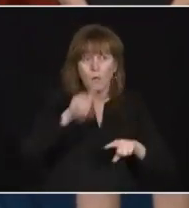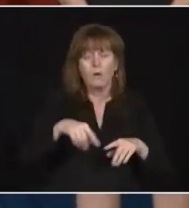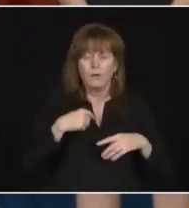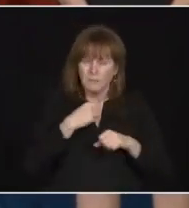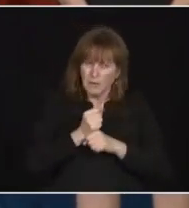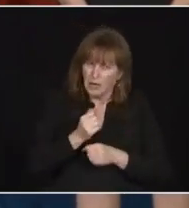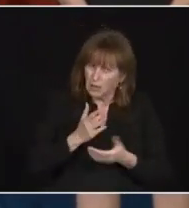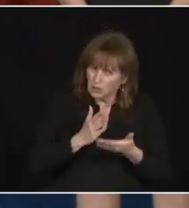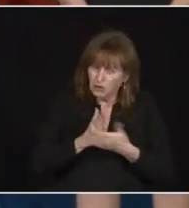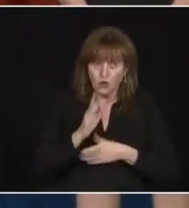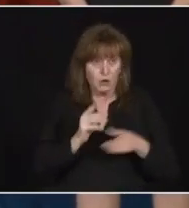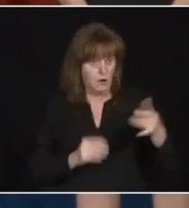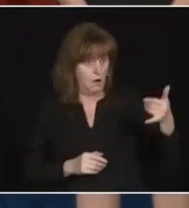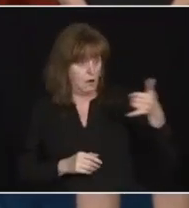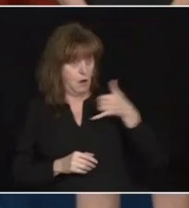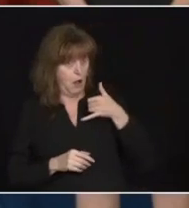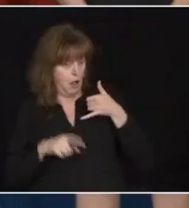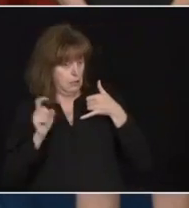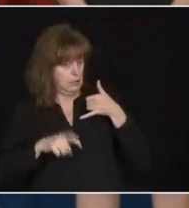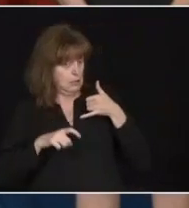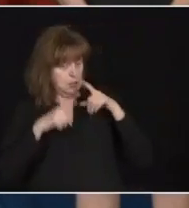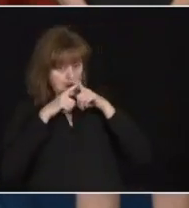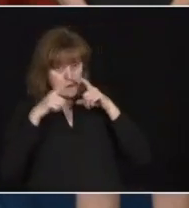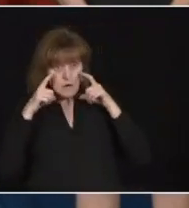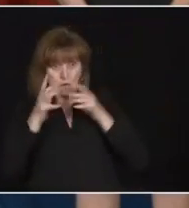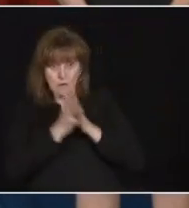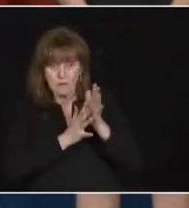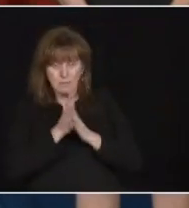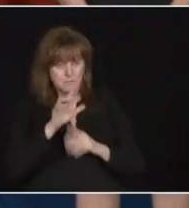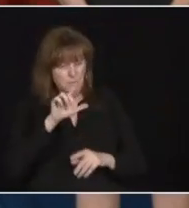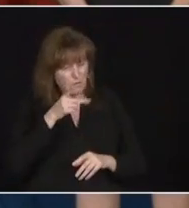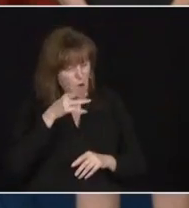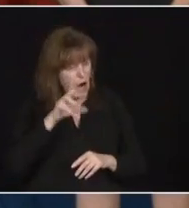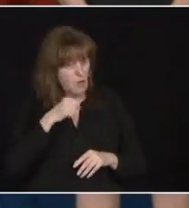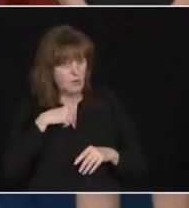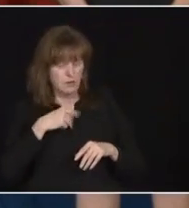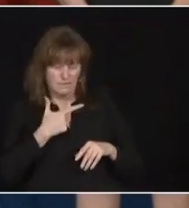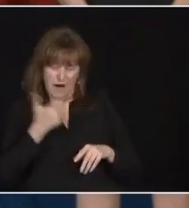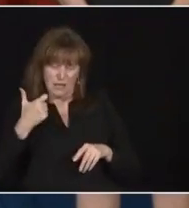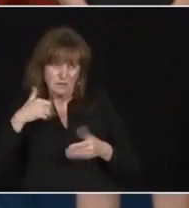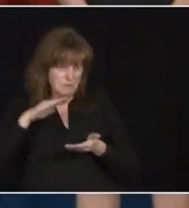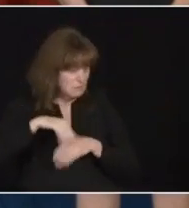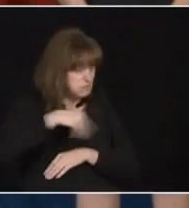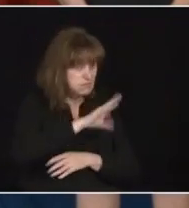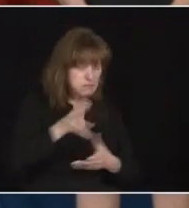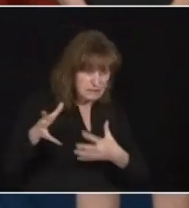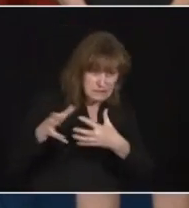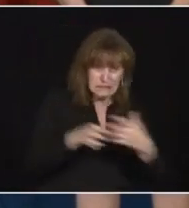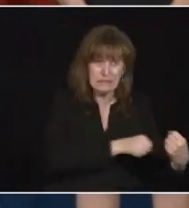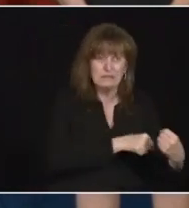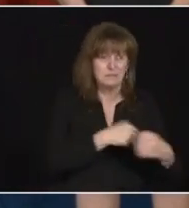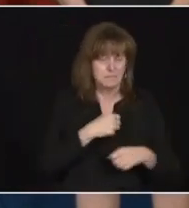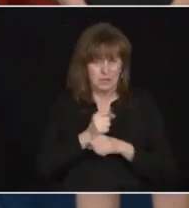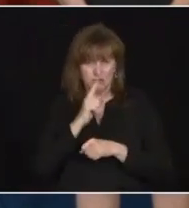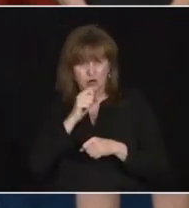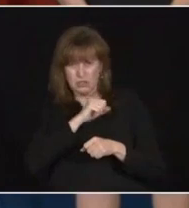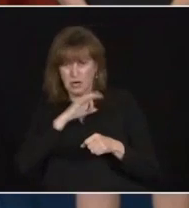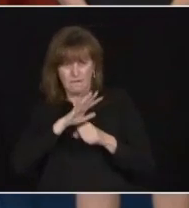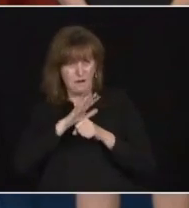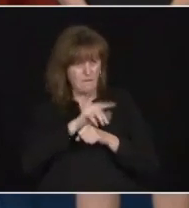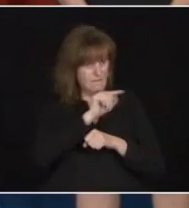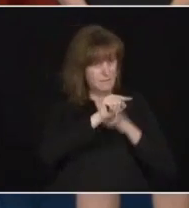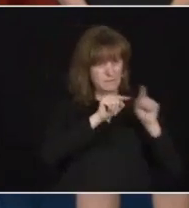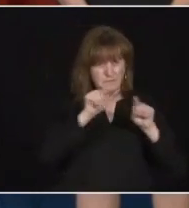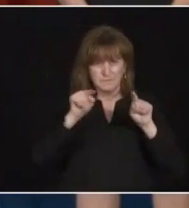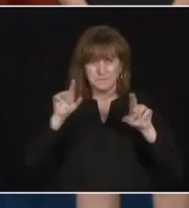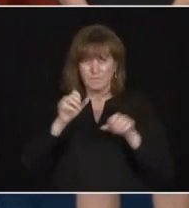24 hours if they need it. We're making sure that we have staffing that's adequate and that making sure the standards of care are held. Looking